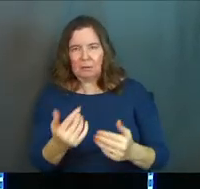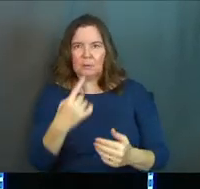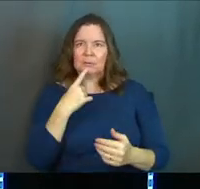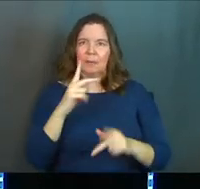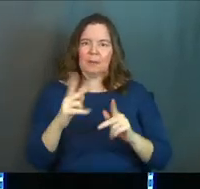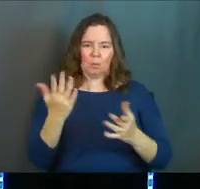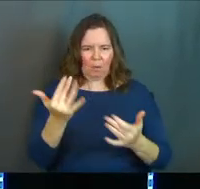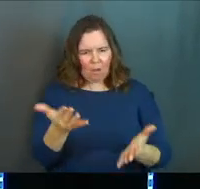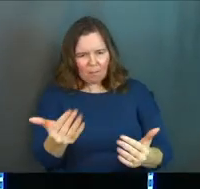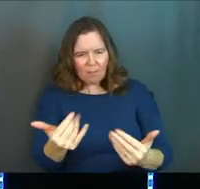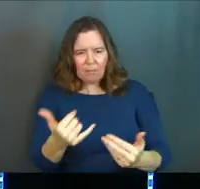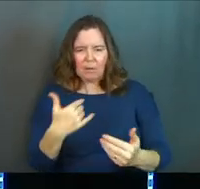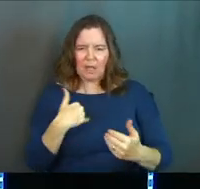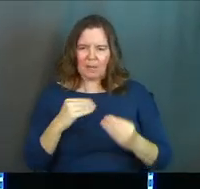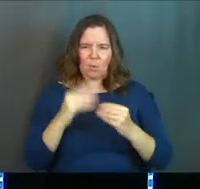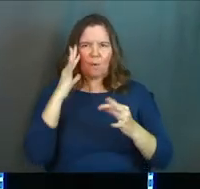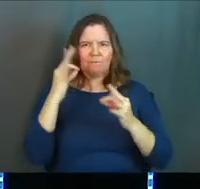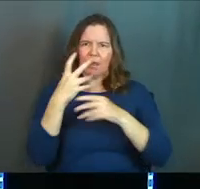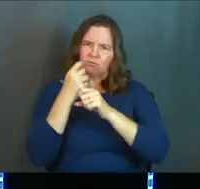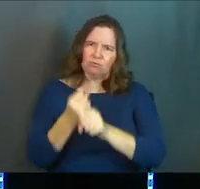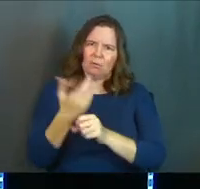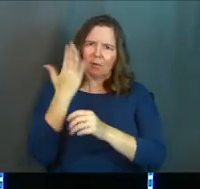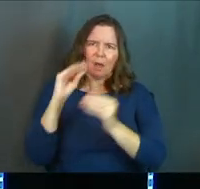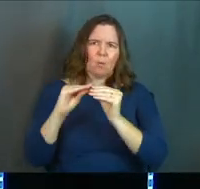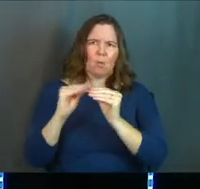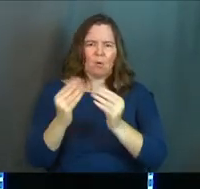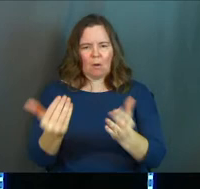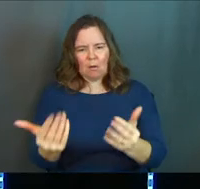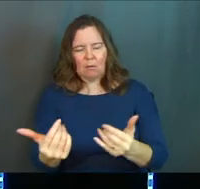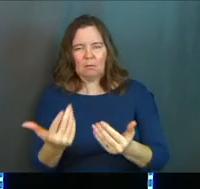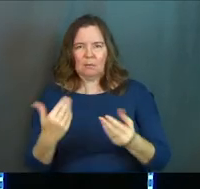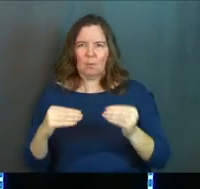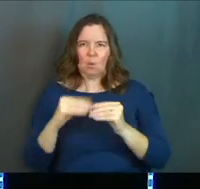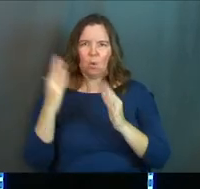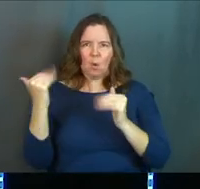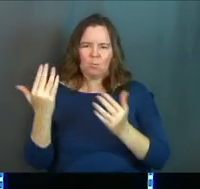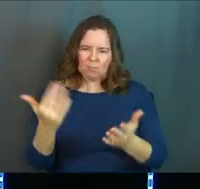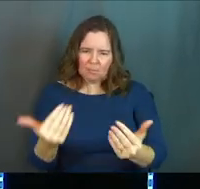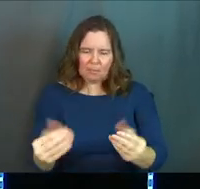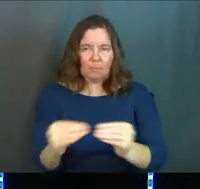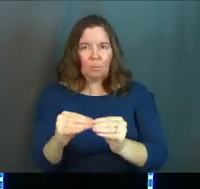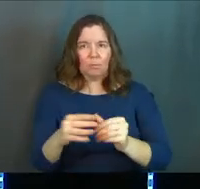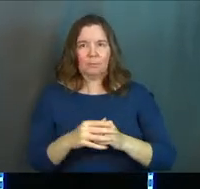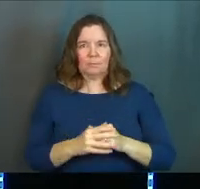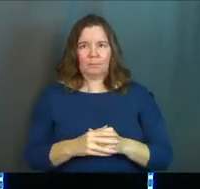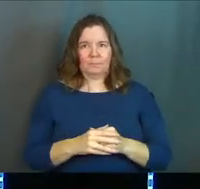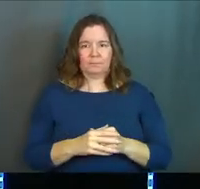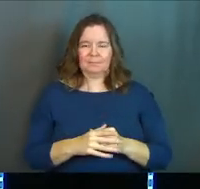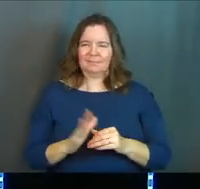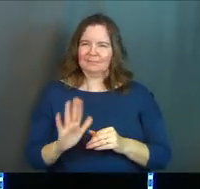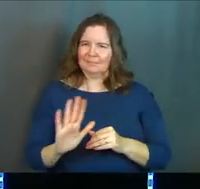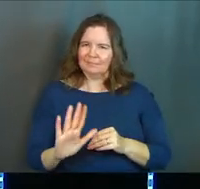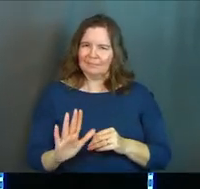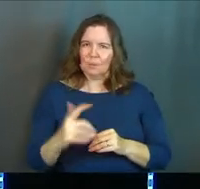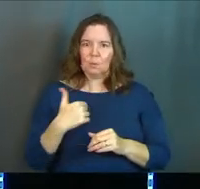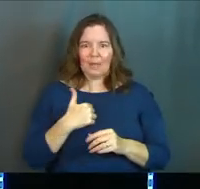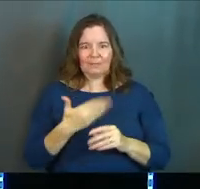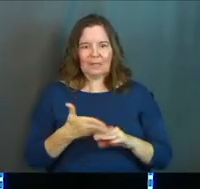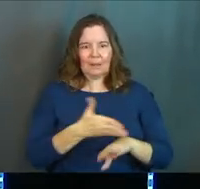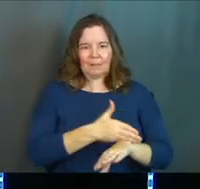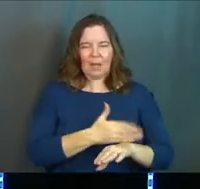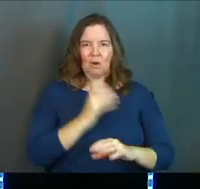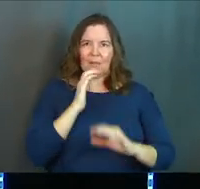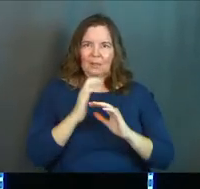We tell people, why don't they have more faith? Why don't they have more hope? We have to get better at